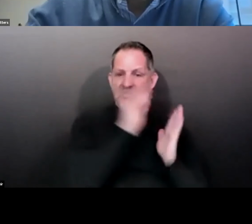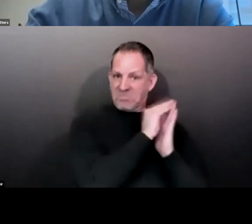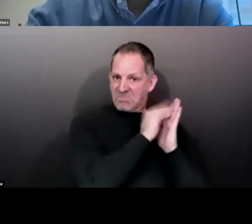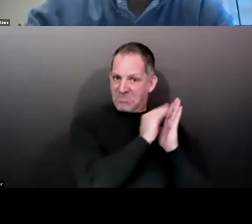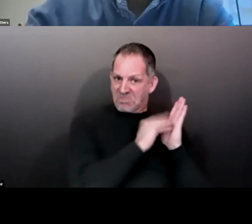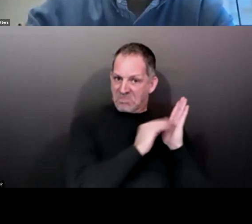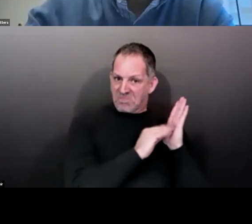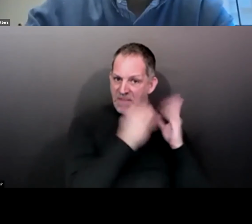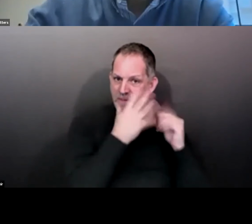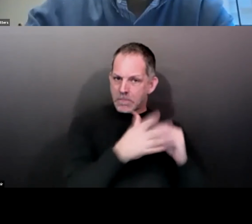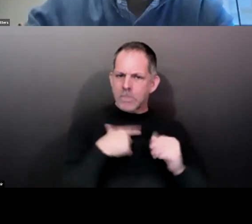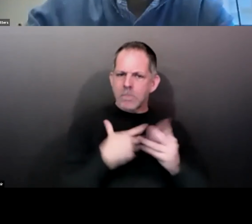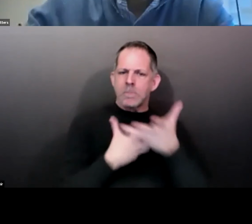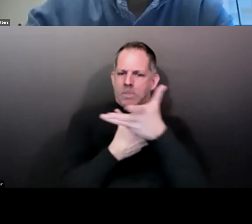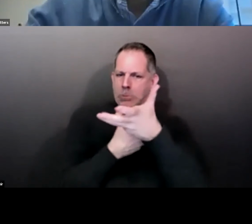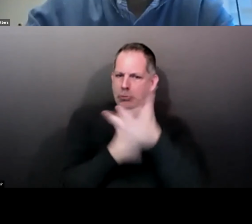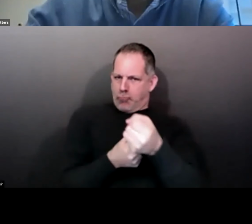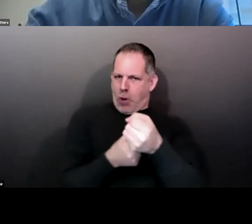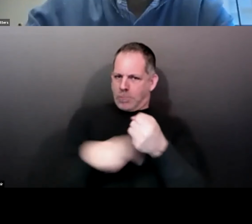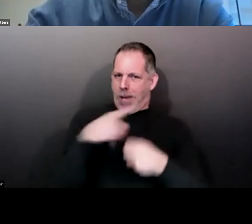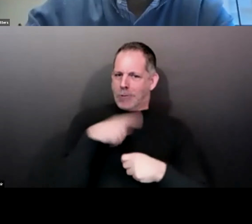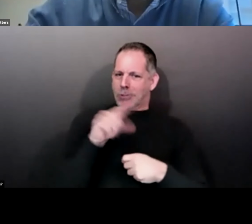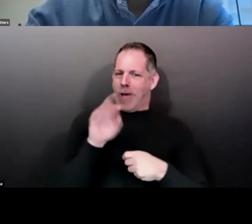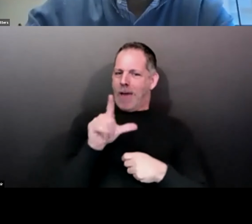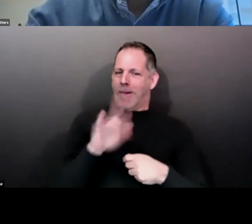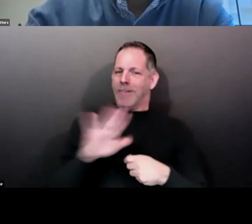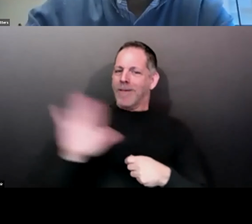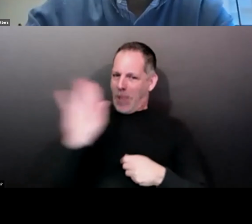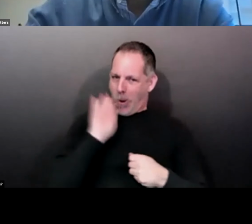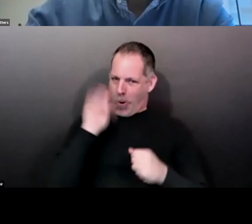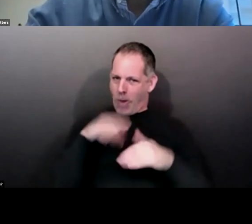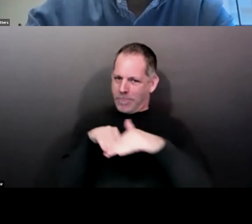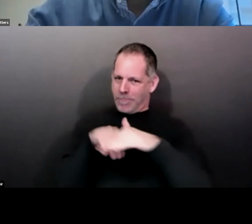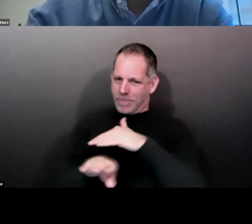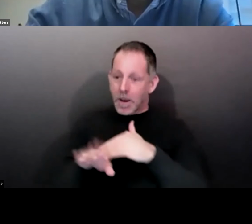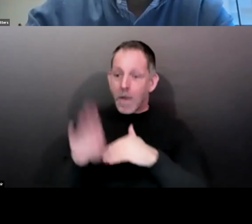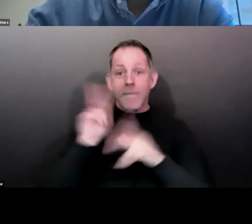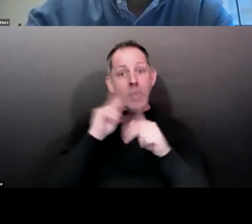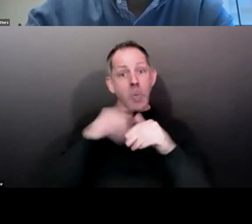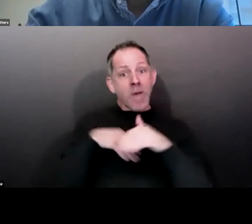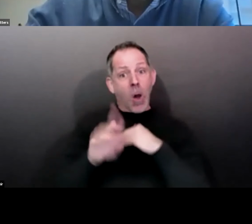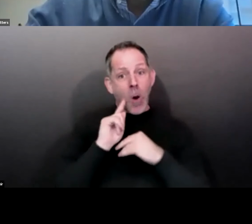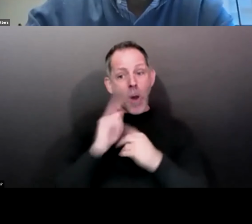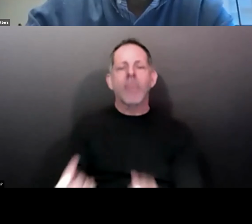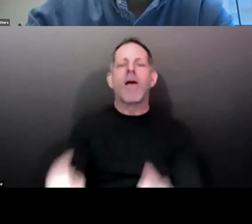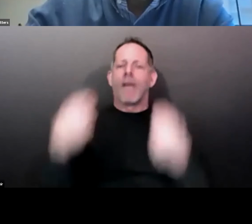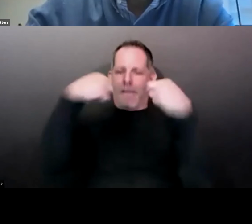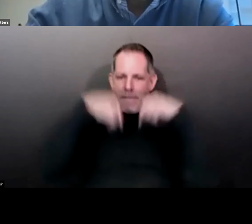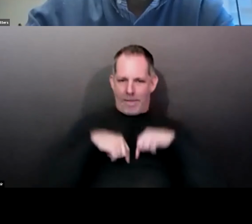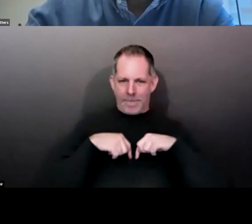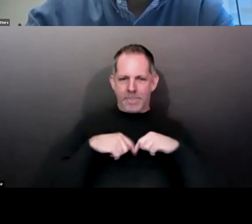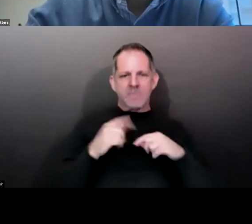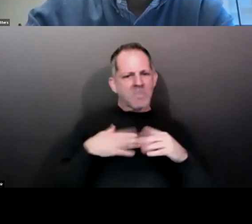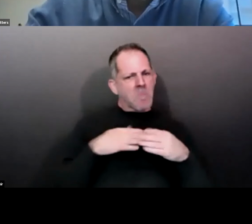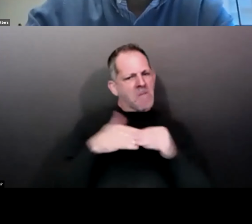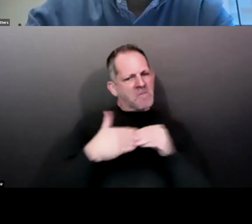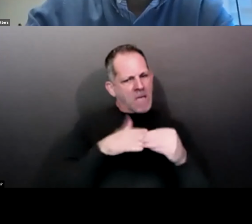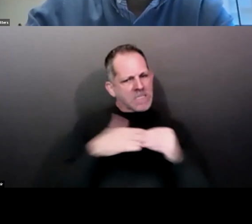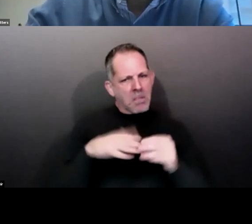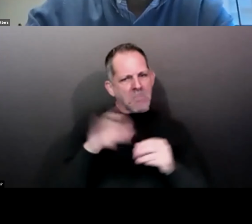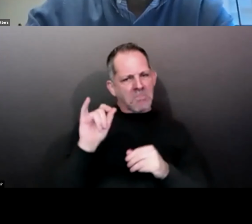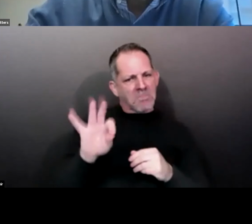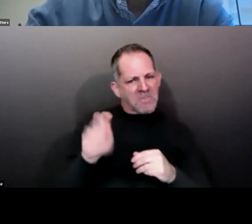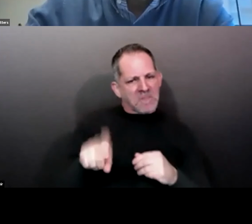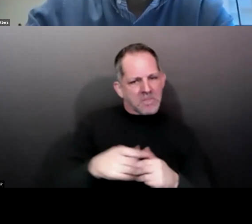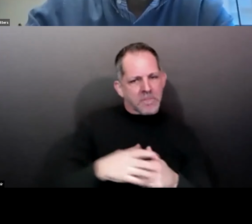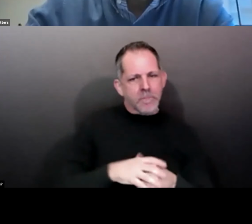their household members can be served in our community, and then we're flexible where we need to be. And when somebody comes in from one of these